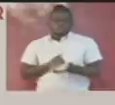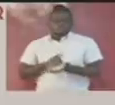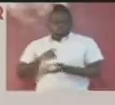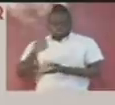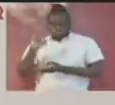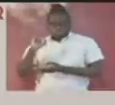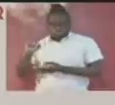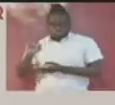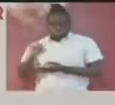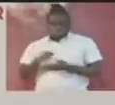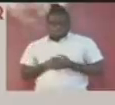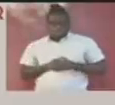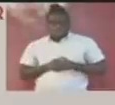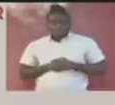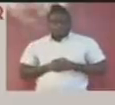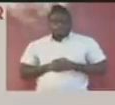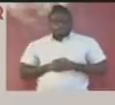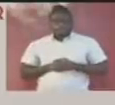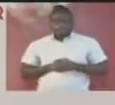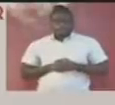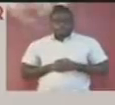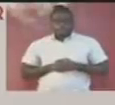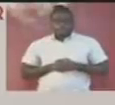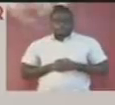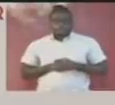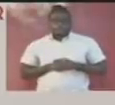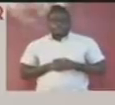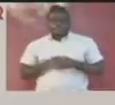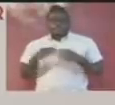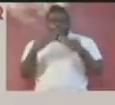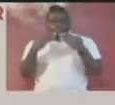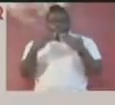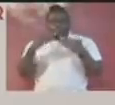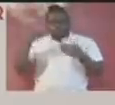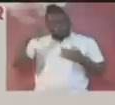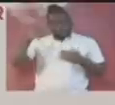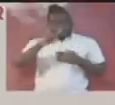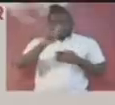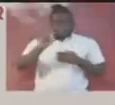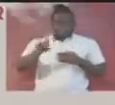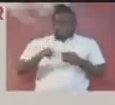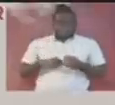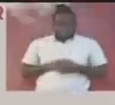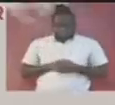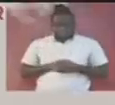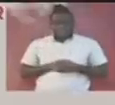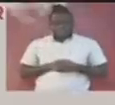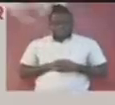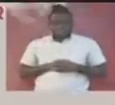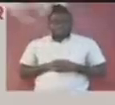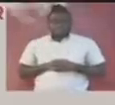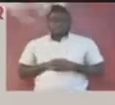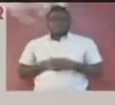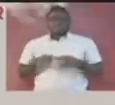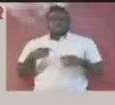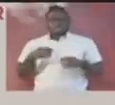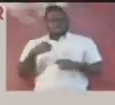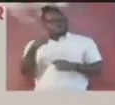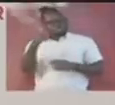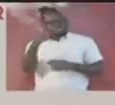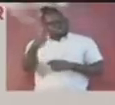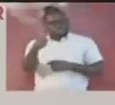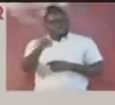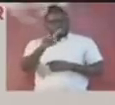We just want wonderful. Thank you for your question, Prior. It is a very relevant question at